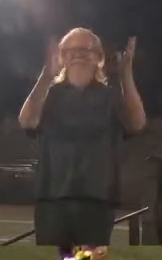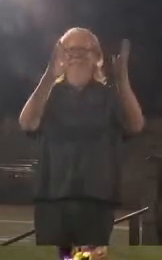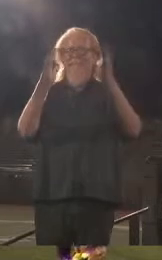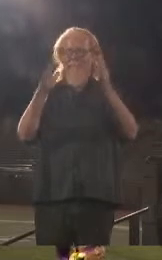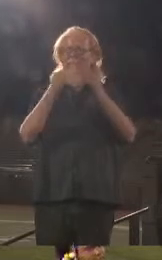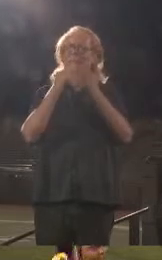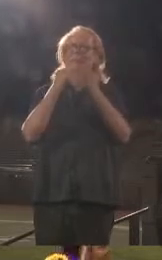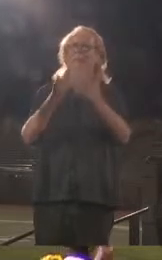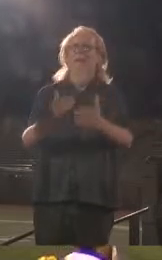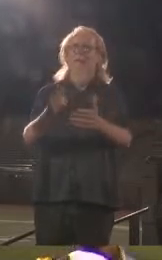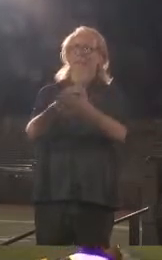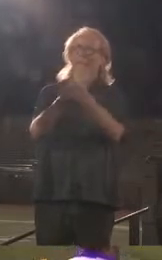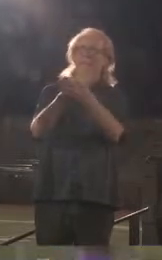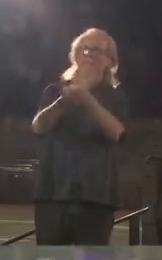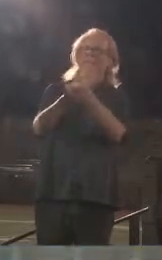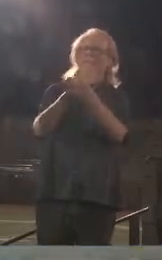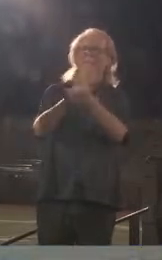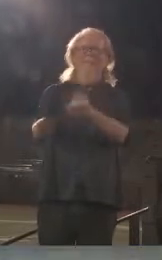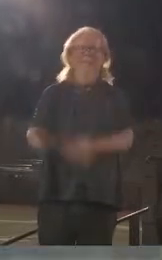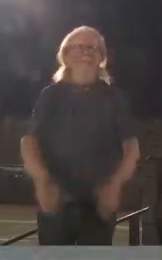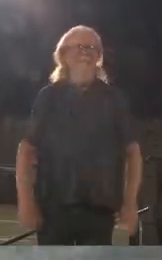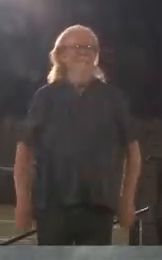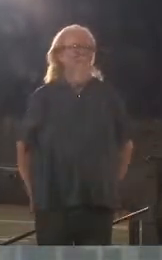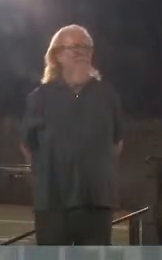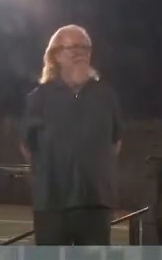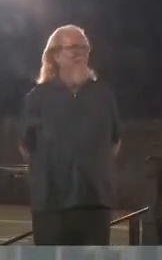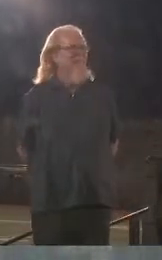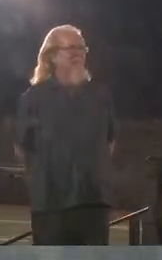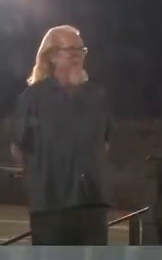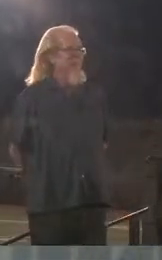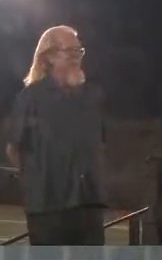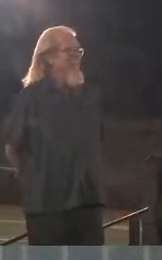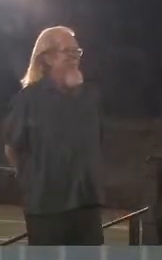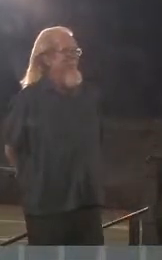Thank you and congratulations.